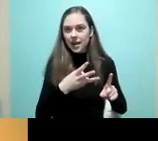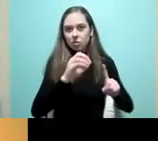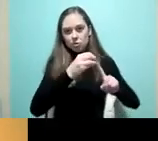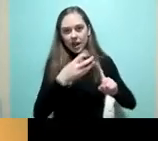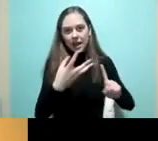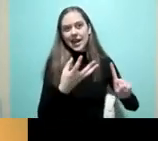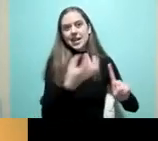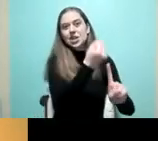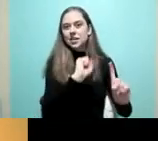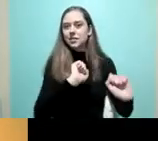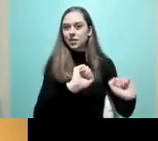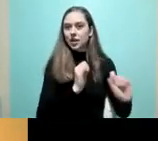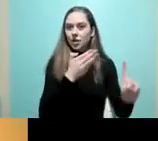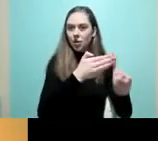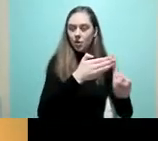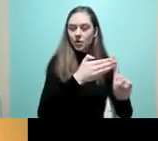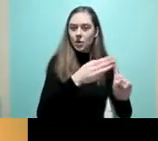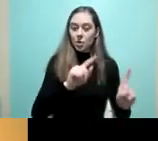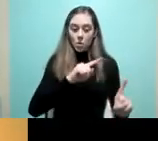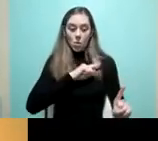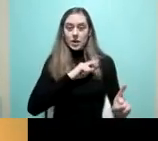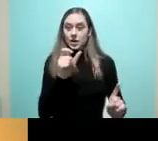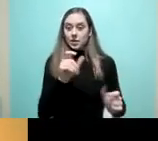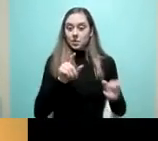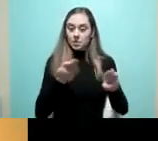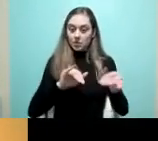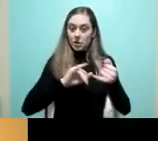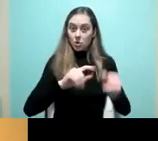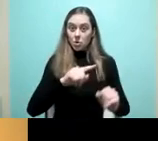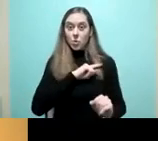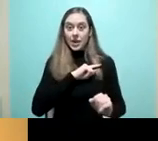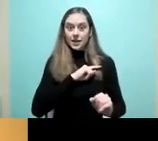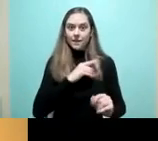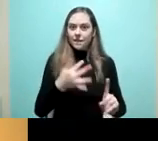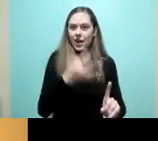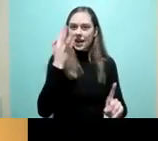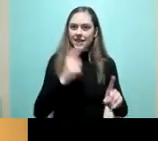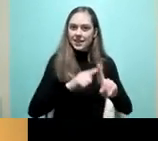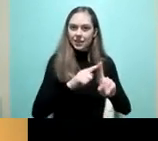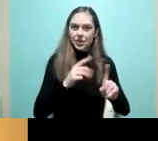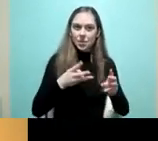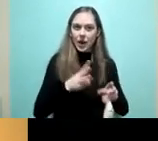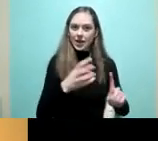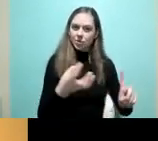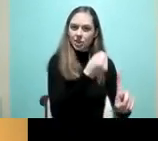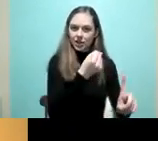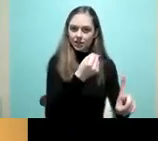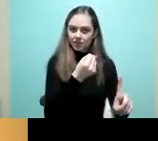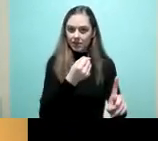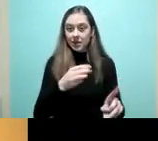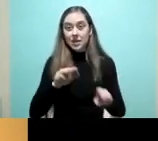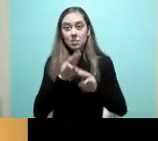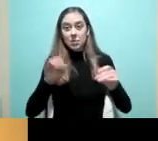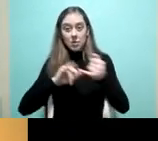losers, and I hate that word, losers, will find an excuse, and it's okay to have excuses every now